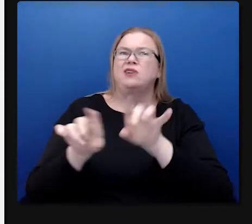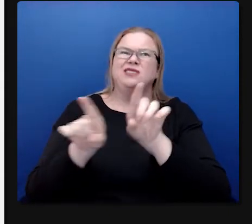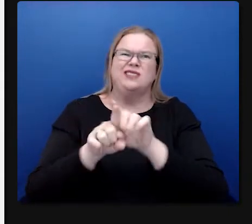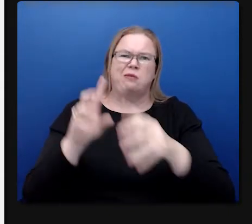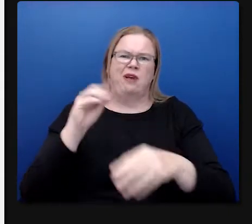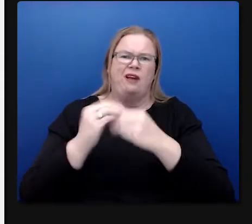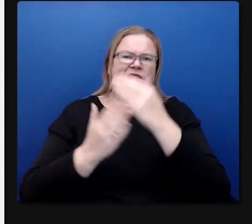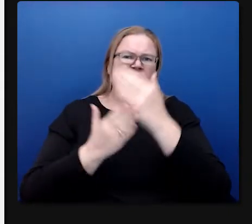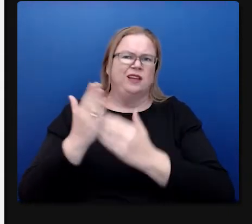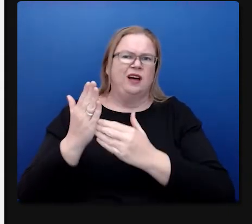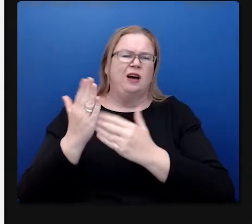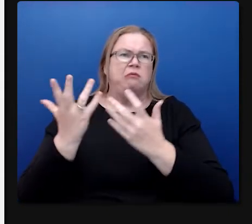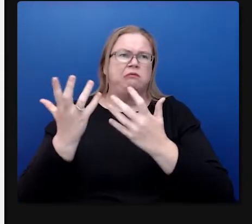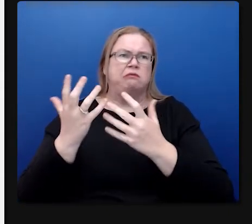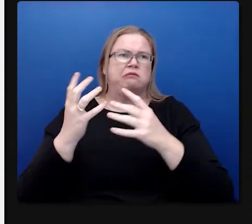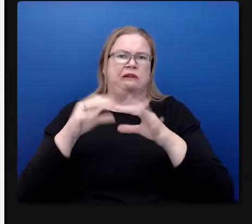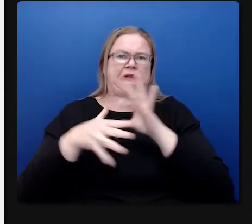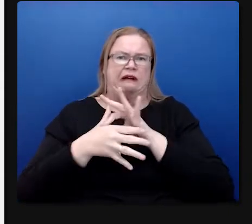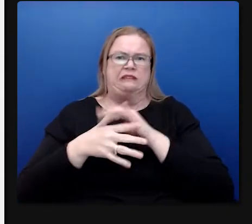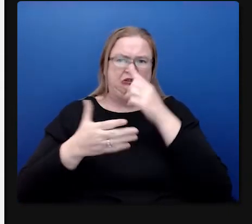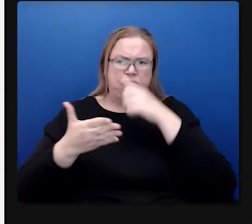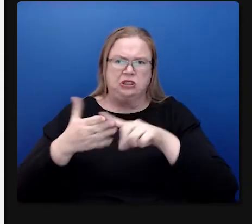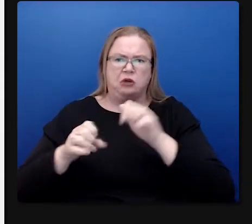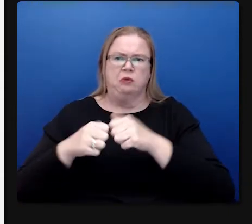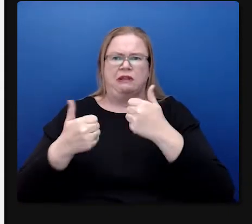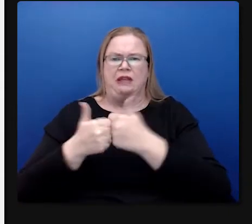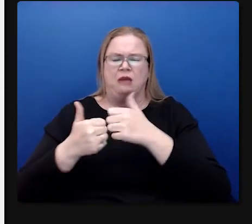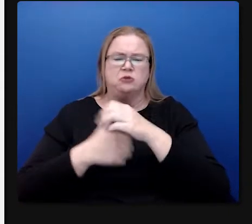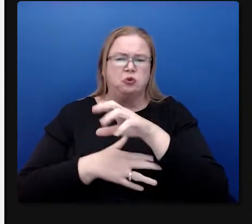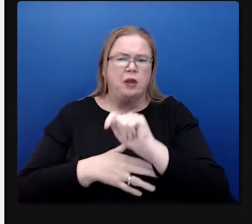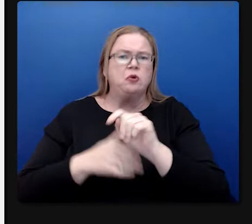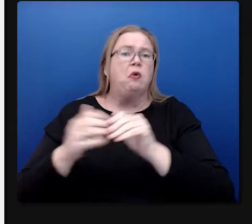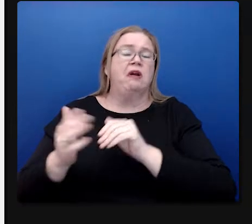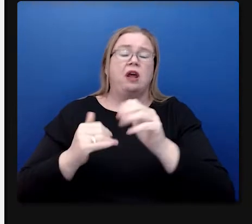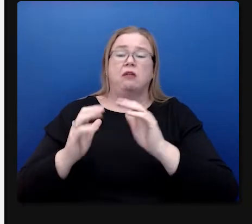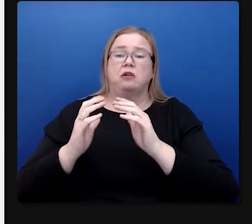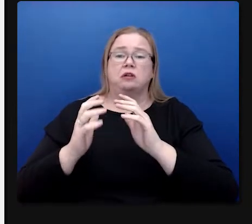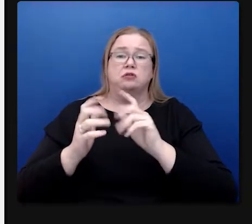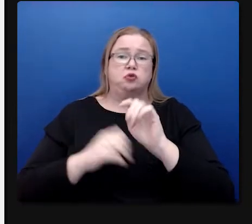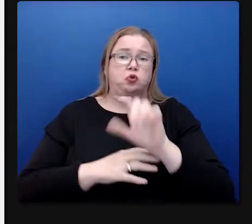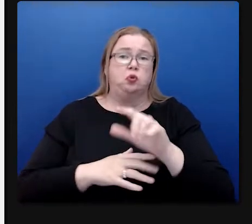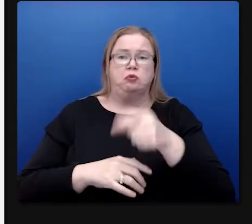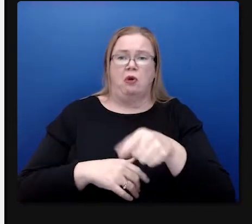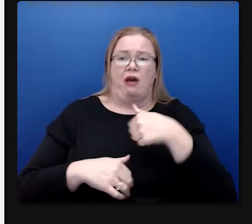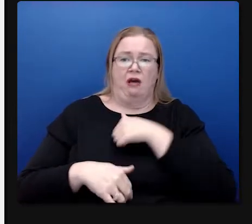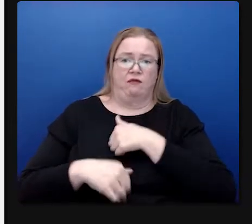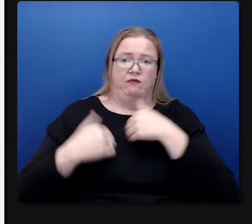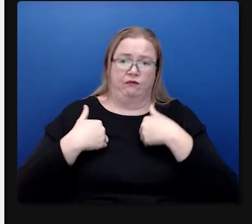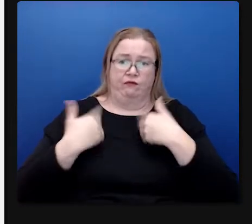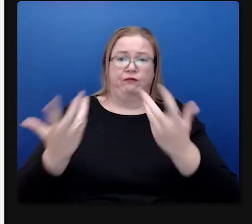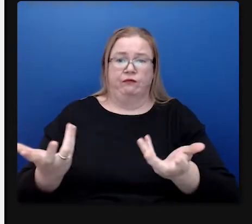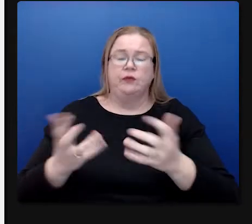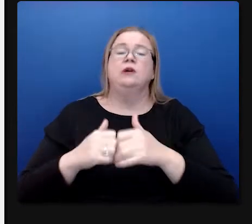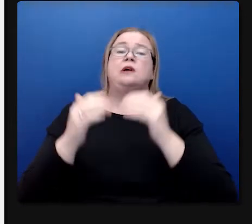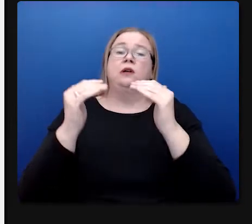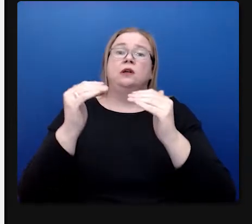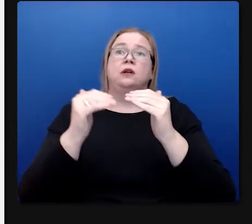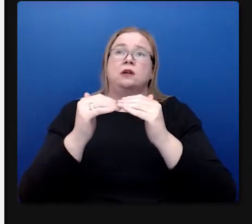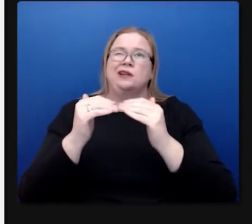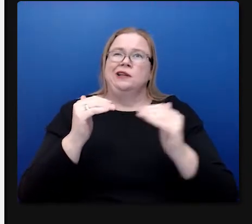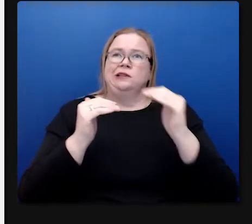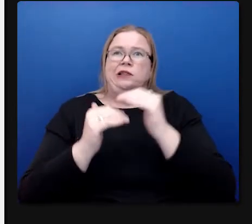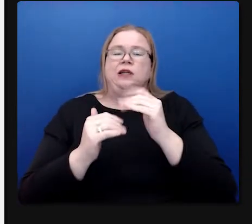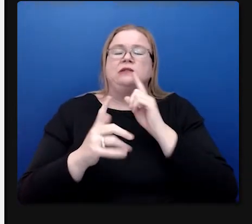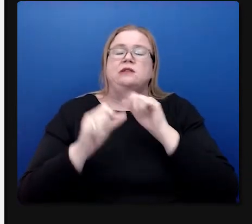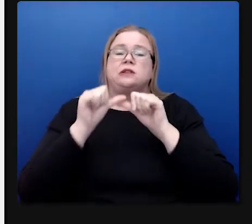as maybe adding in some sort of light content checks around your game scripting or whatever sort of custom tooling you might have. The next step beyond